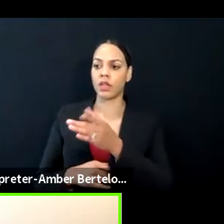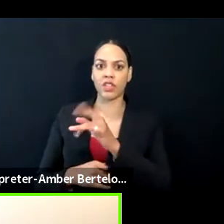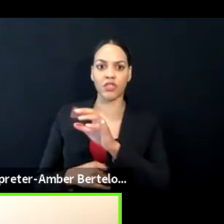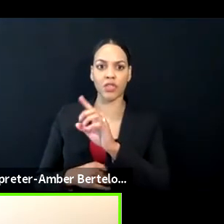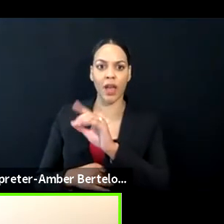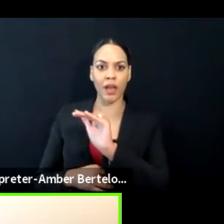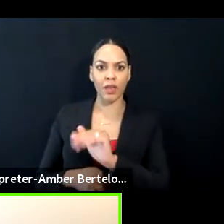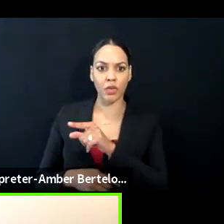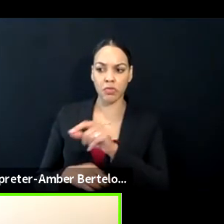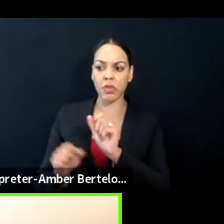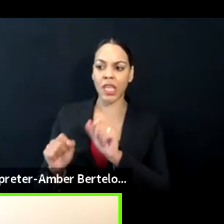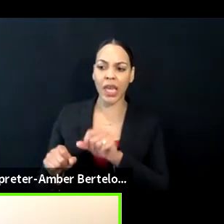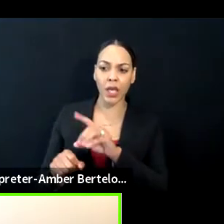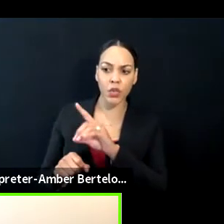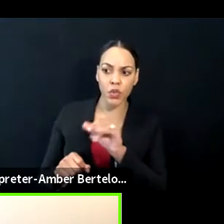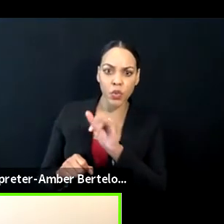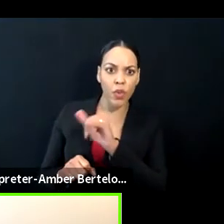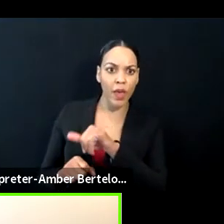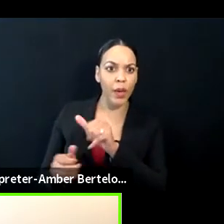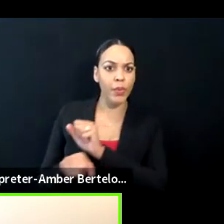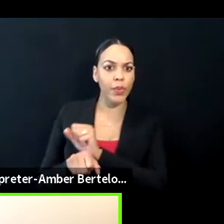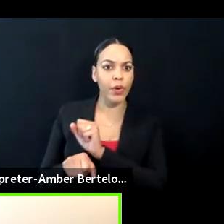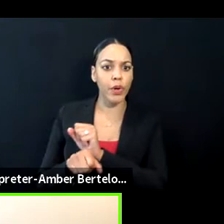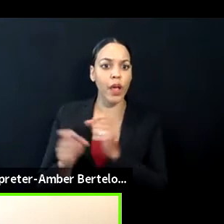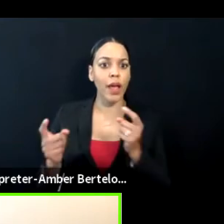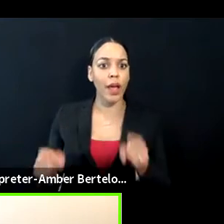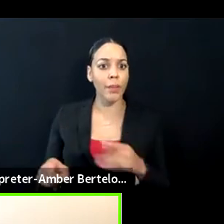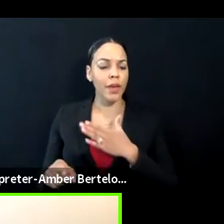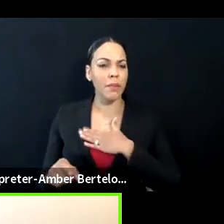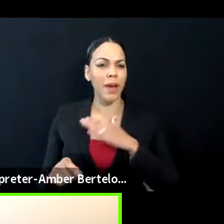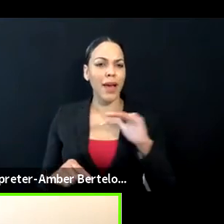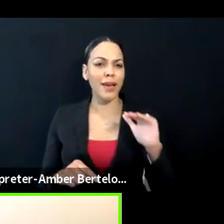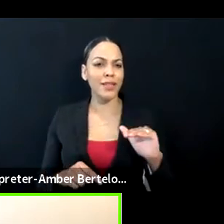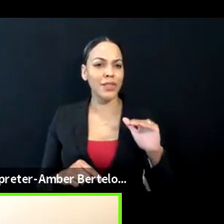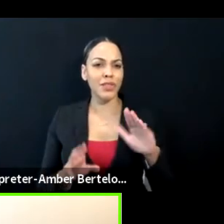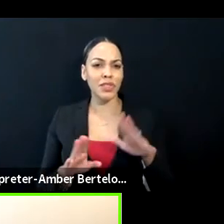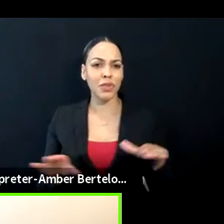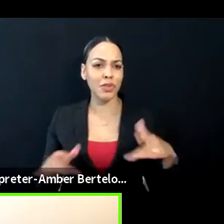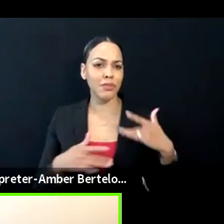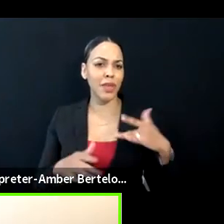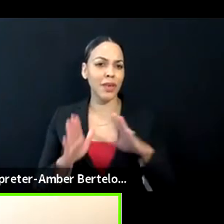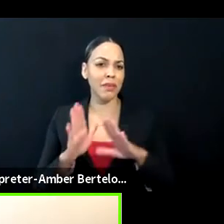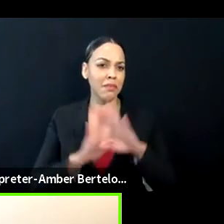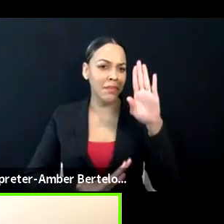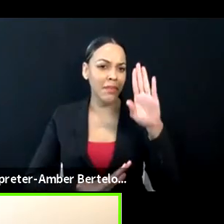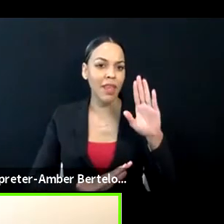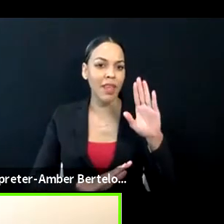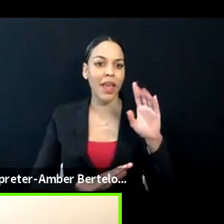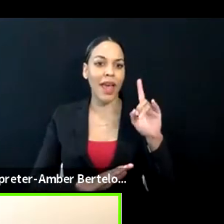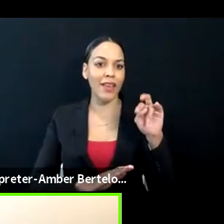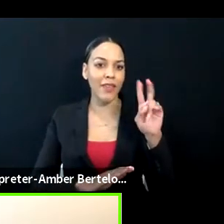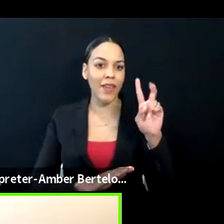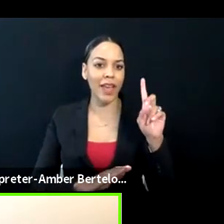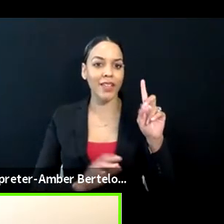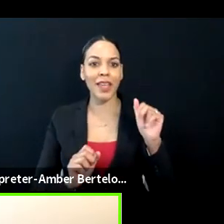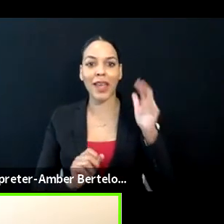actually do the work when my kids have tended to be advanced in their work. You can hear one